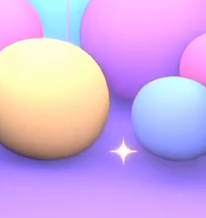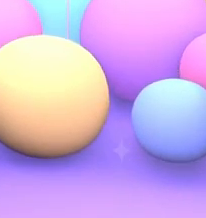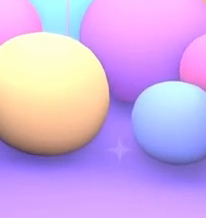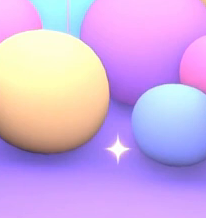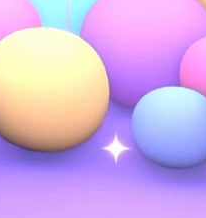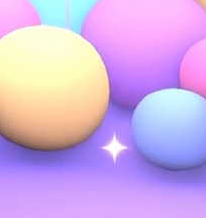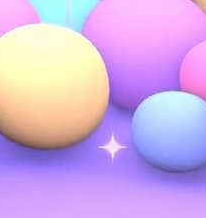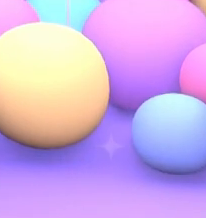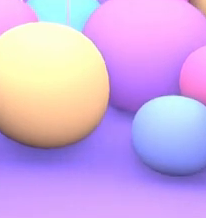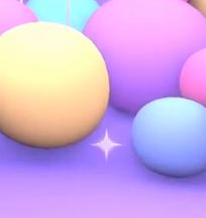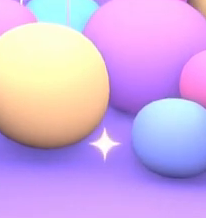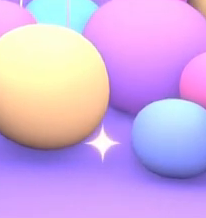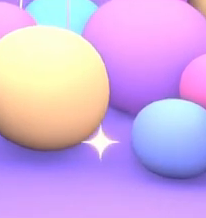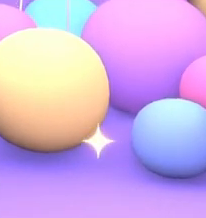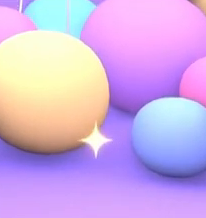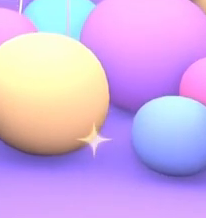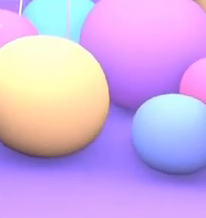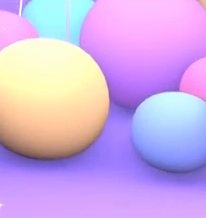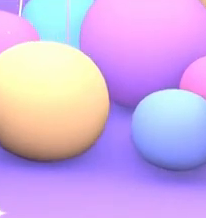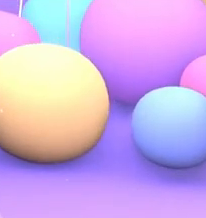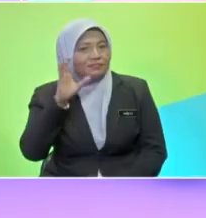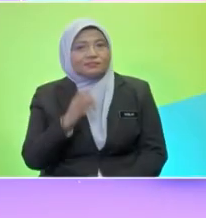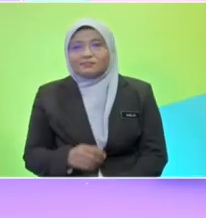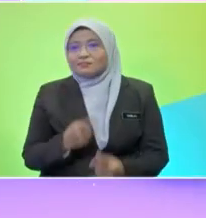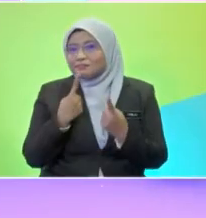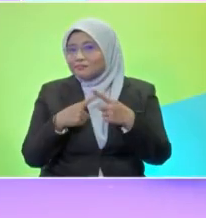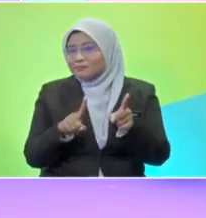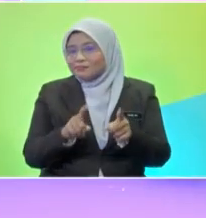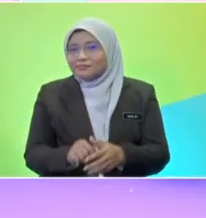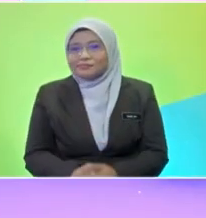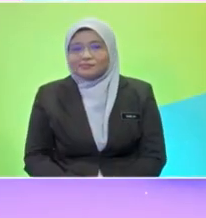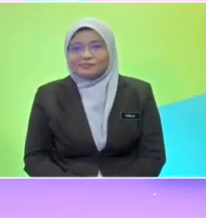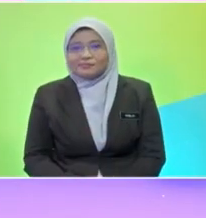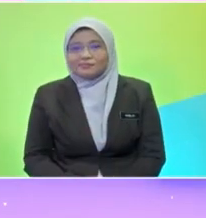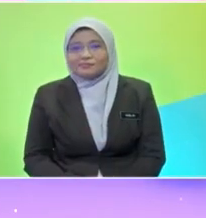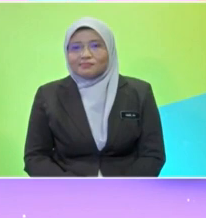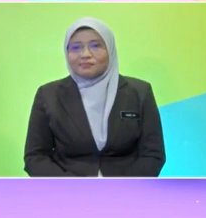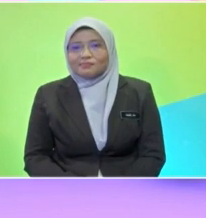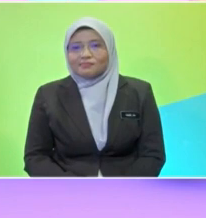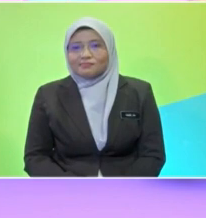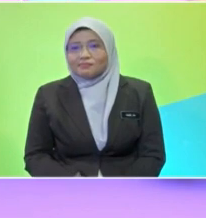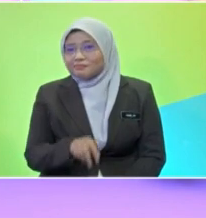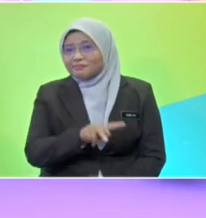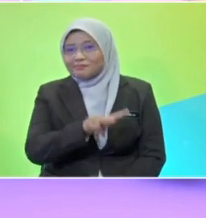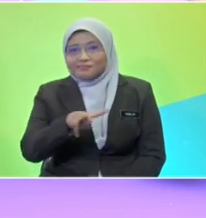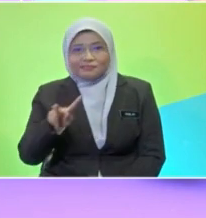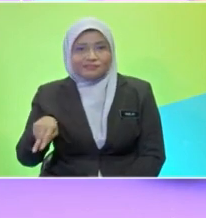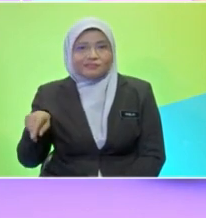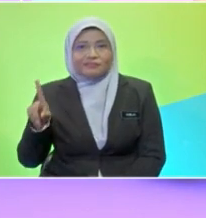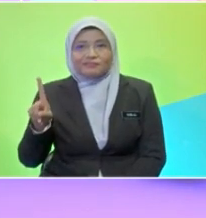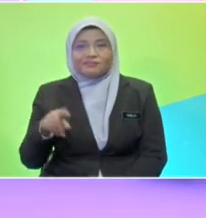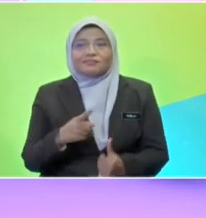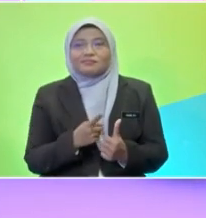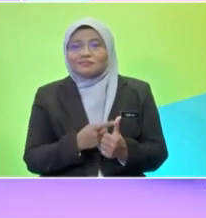to listen to the answer from our new singer, Shifa. All right, Shifa.